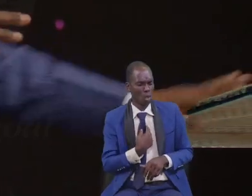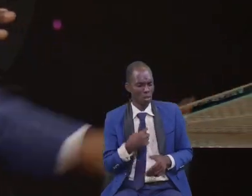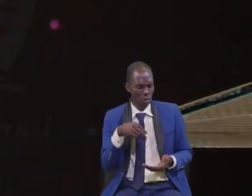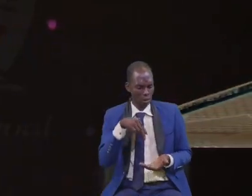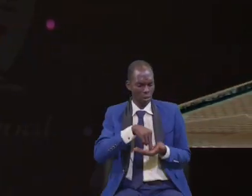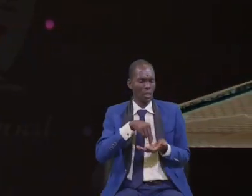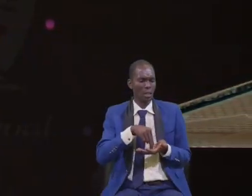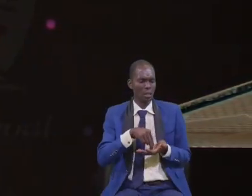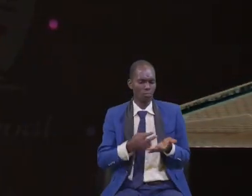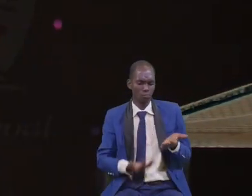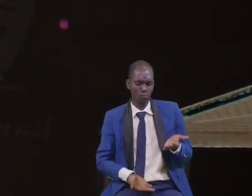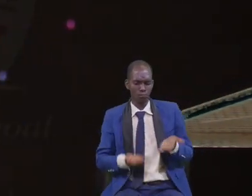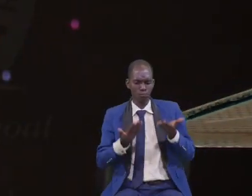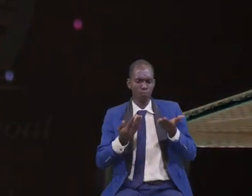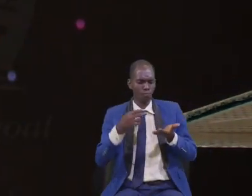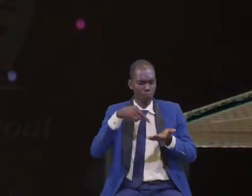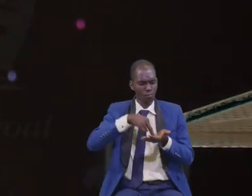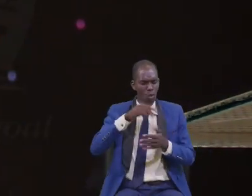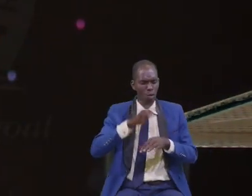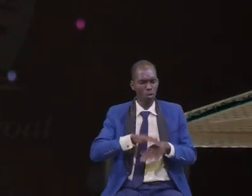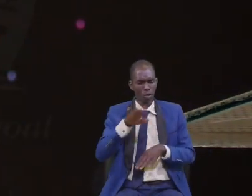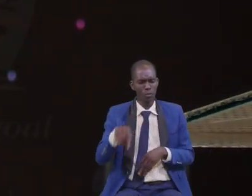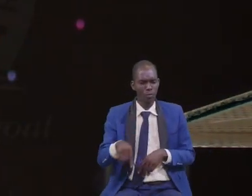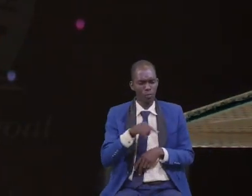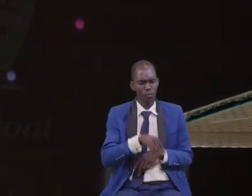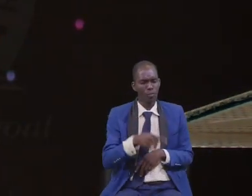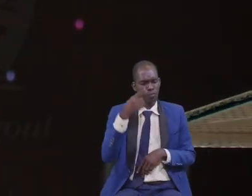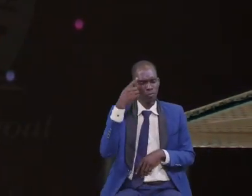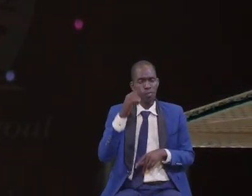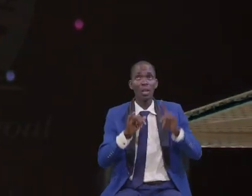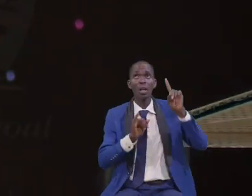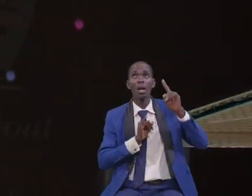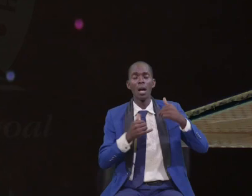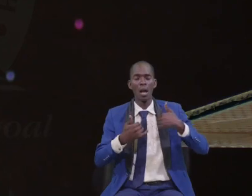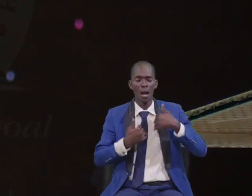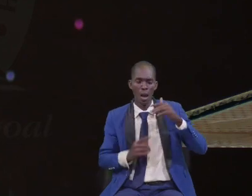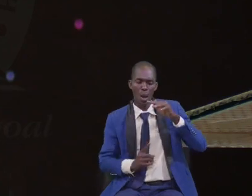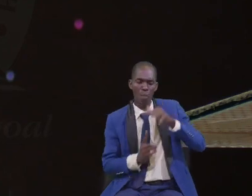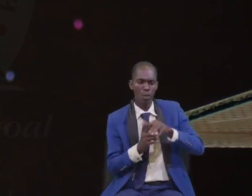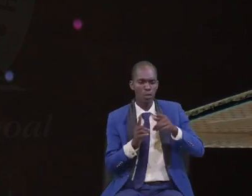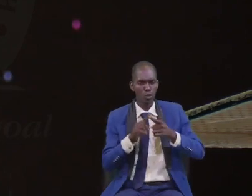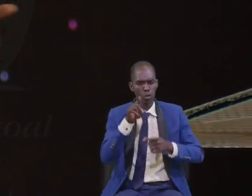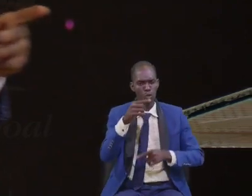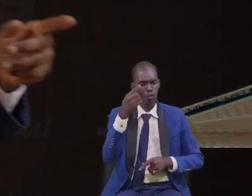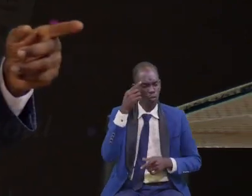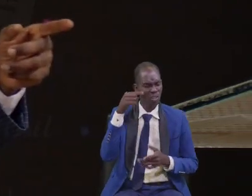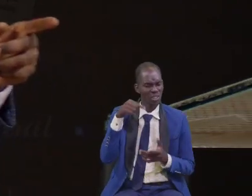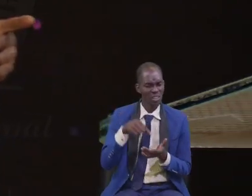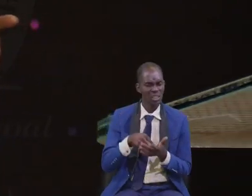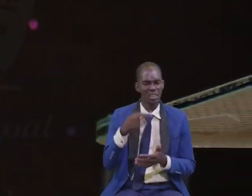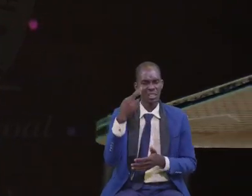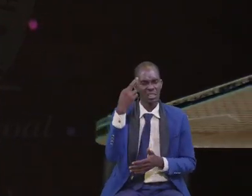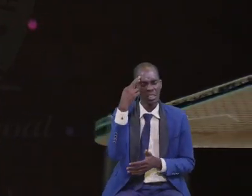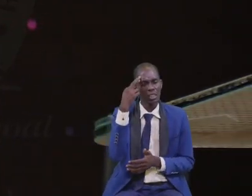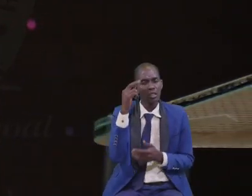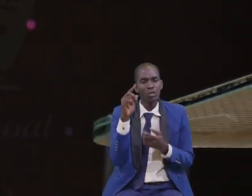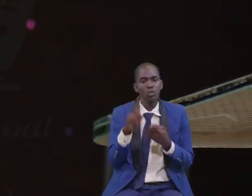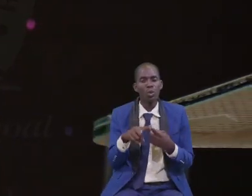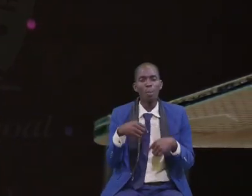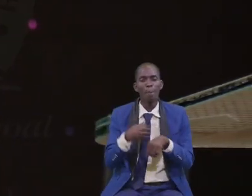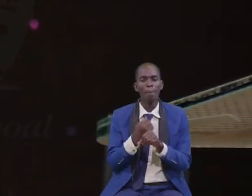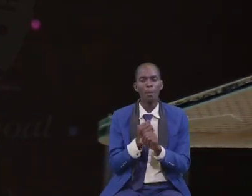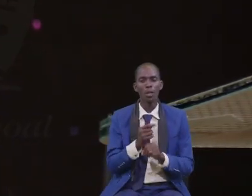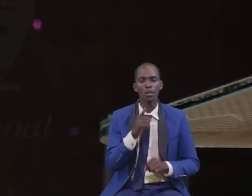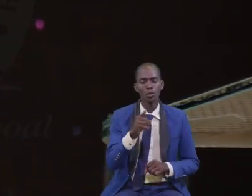upon thy feet, for I have appeared unto thee for this purpose, to make thee